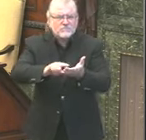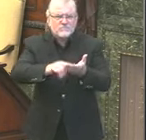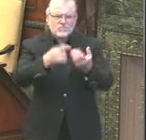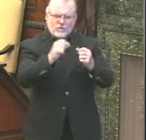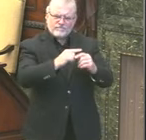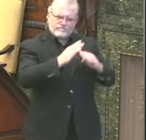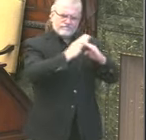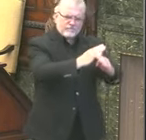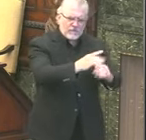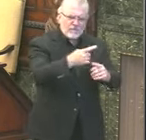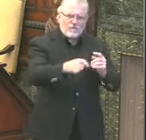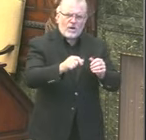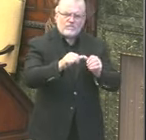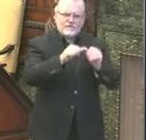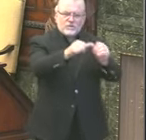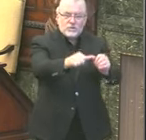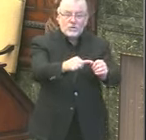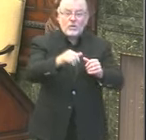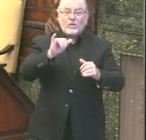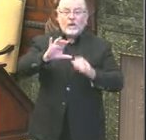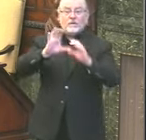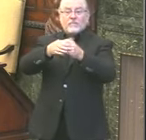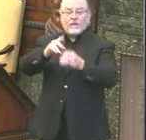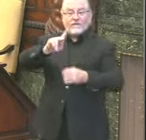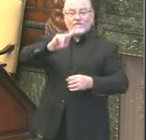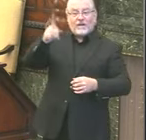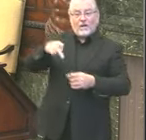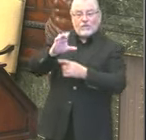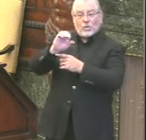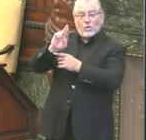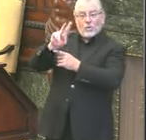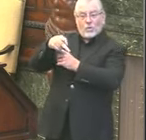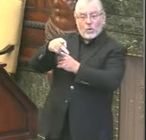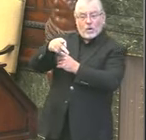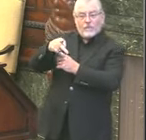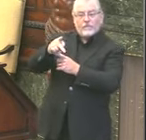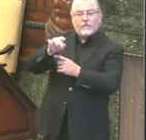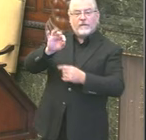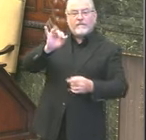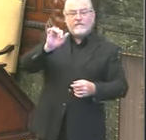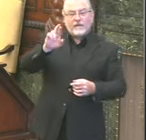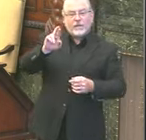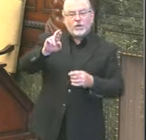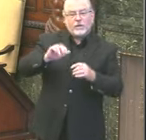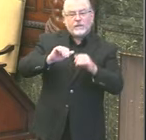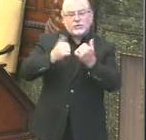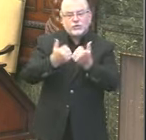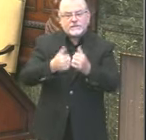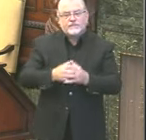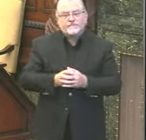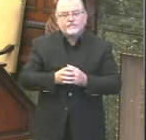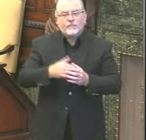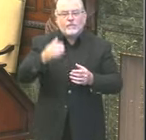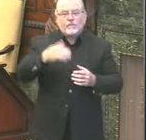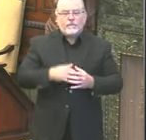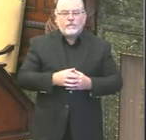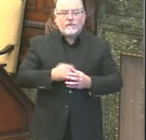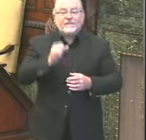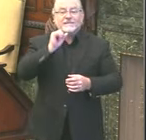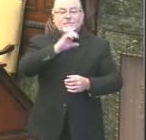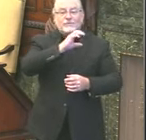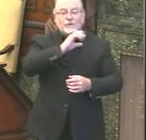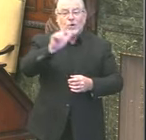Corporation for Aging, Philadelphia Financial Exploitation Prevention Task Force, the Senior Law Center, Philadelphia Bar